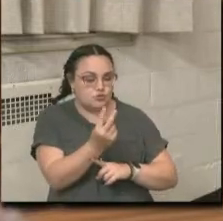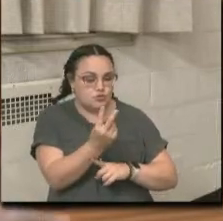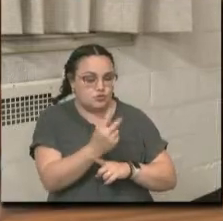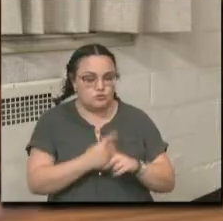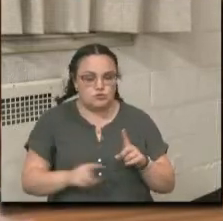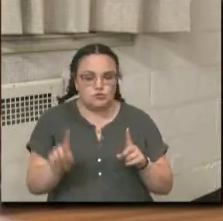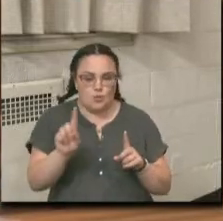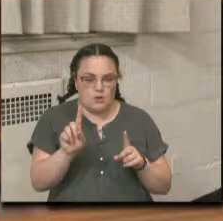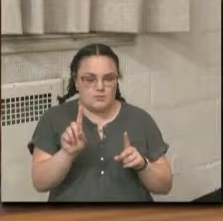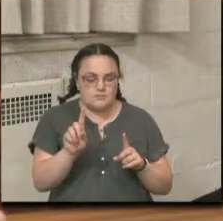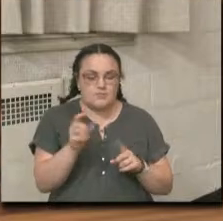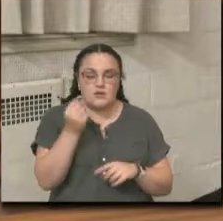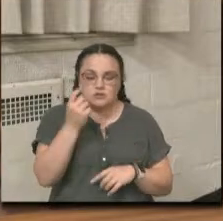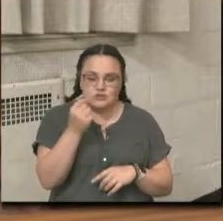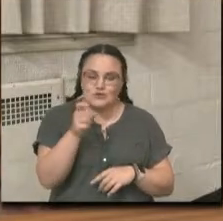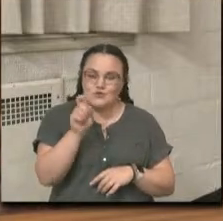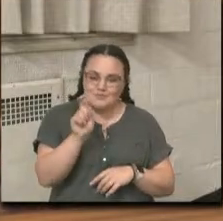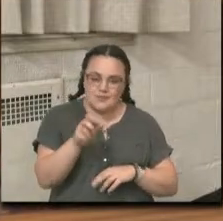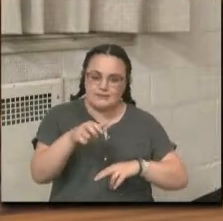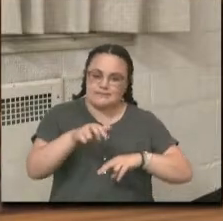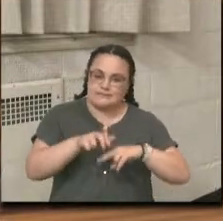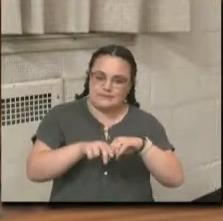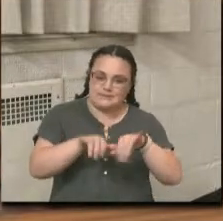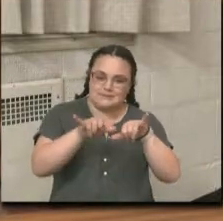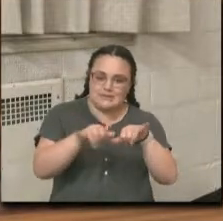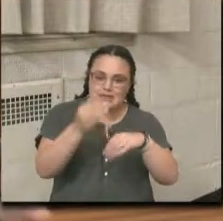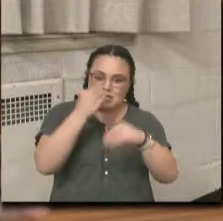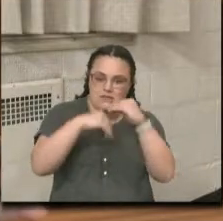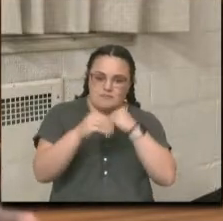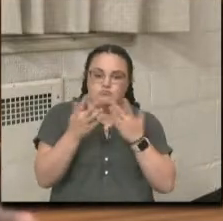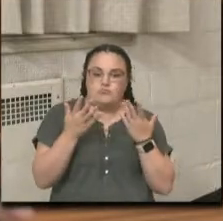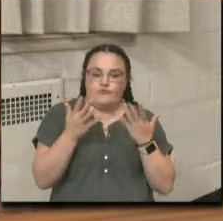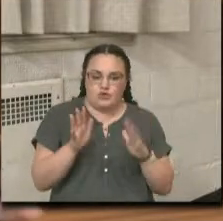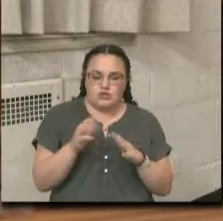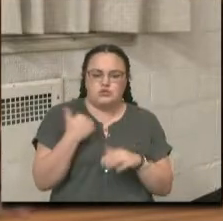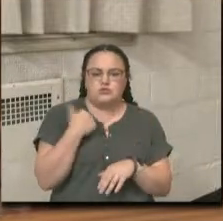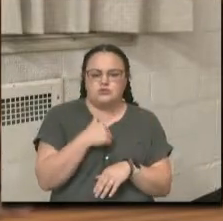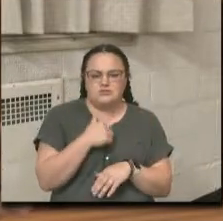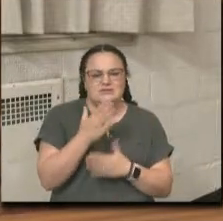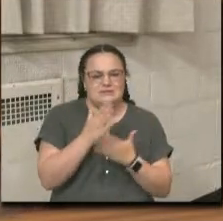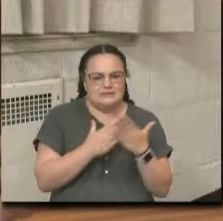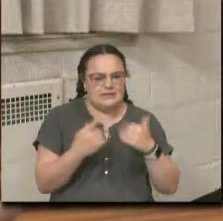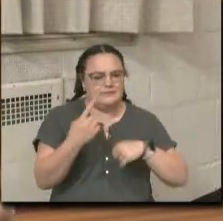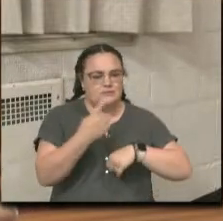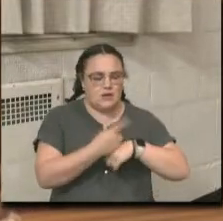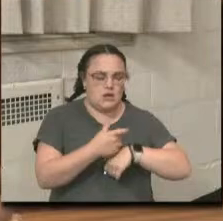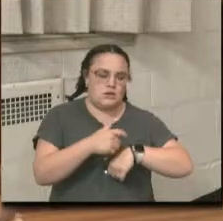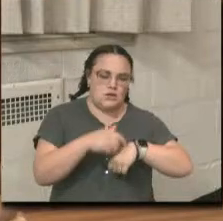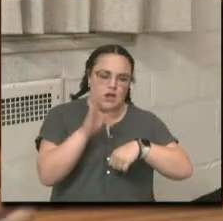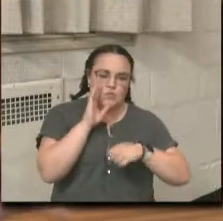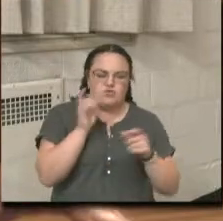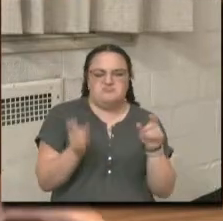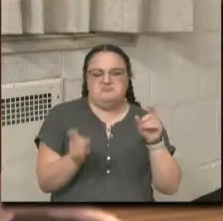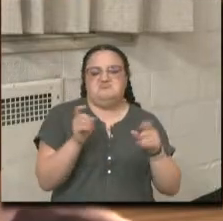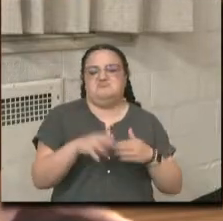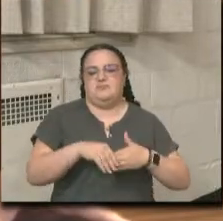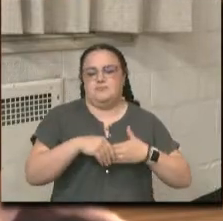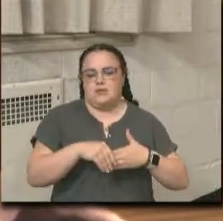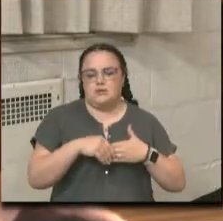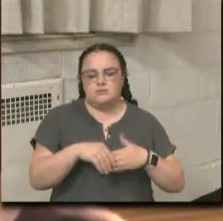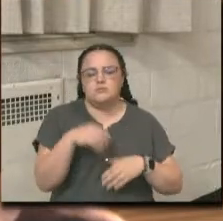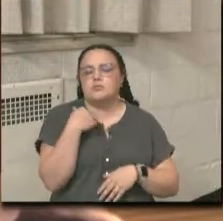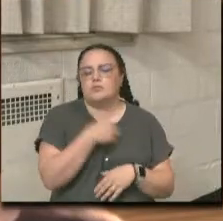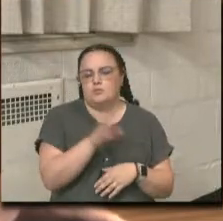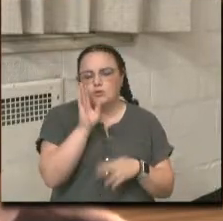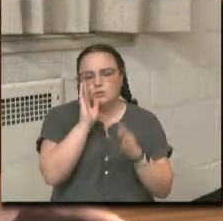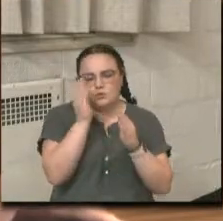p.m. Meals must be eaten on site, and dates and times are subject to change, but will